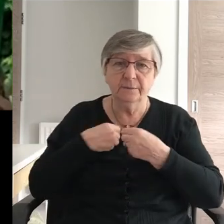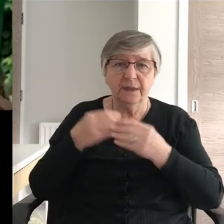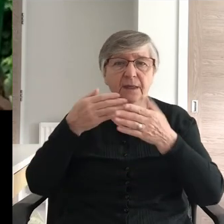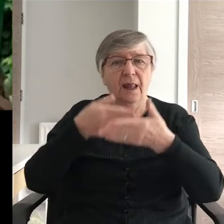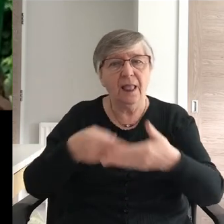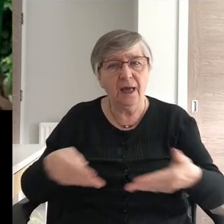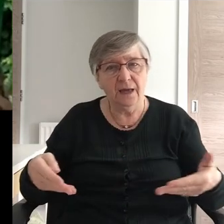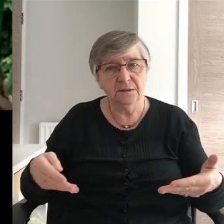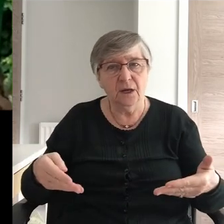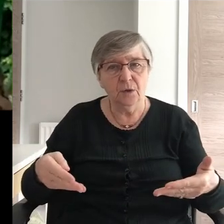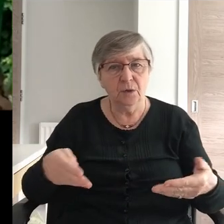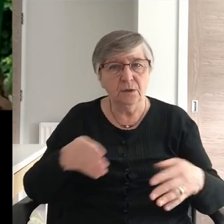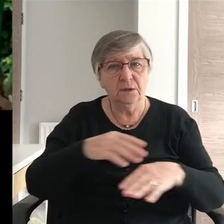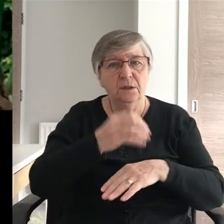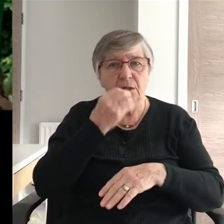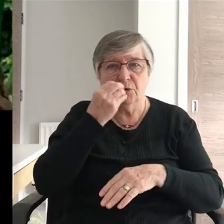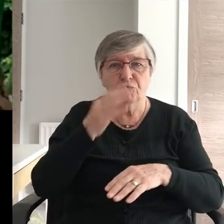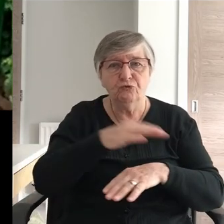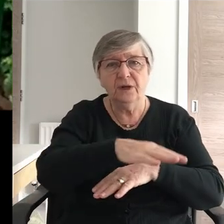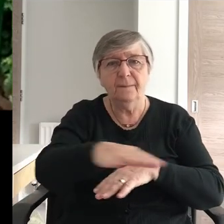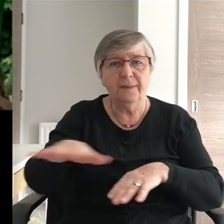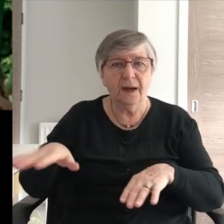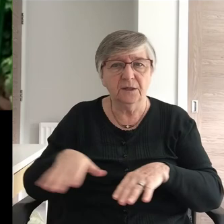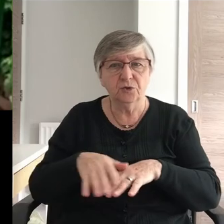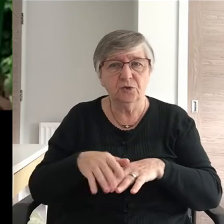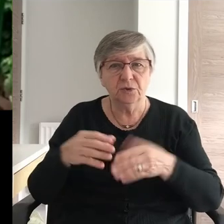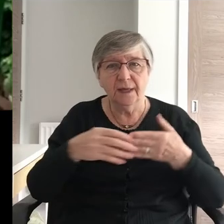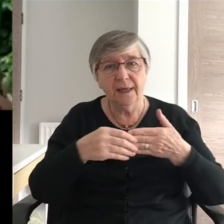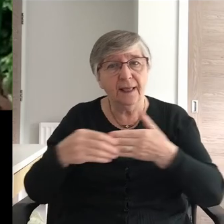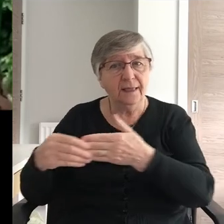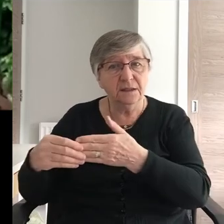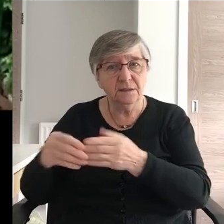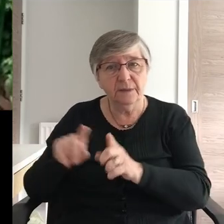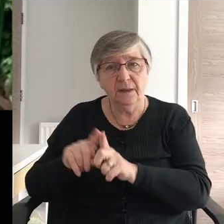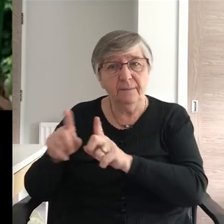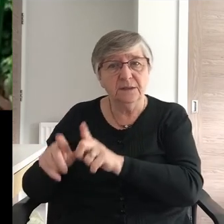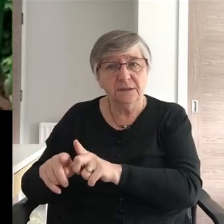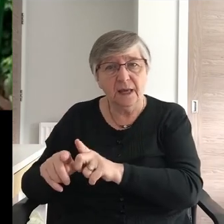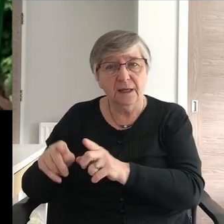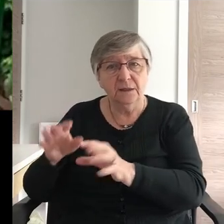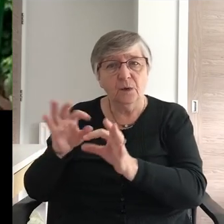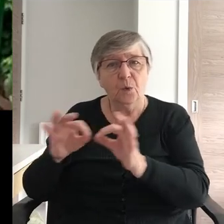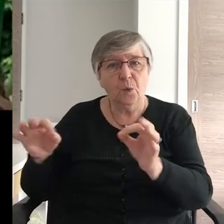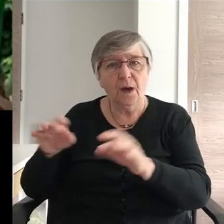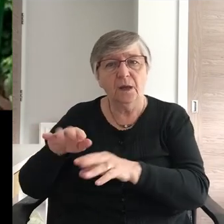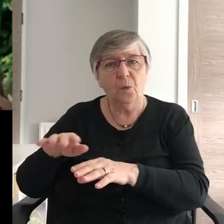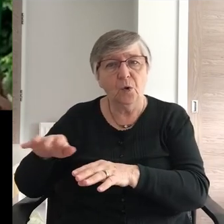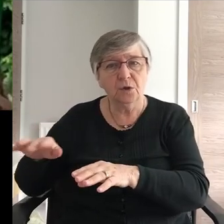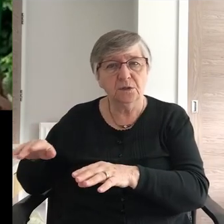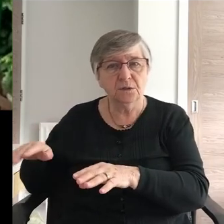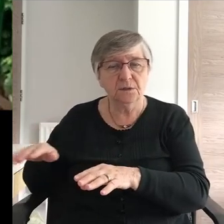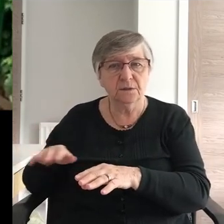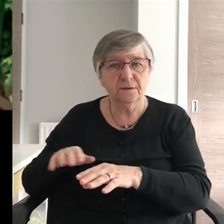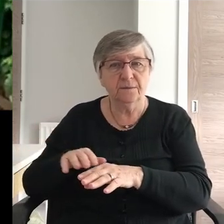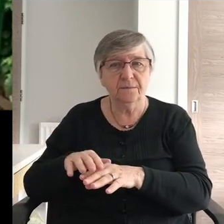He makes me lie down in green pastures. He leads me beside quiet waters.